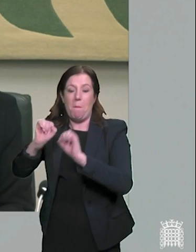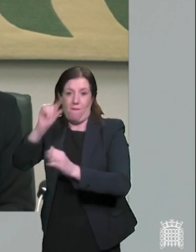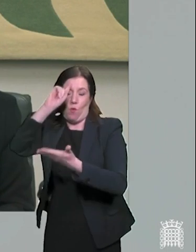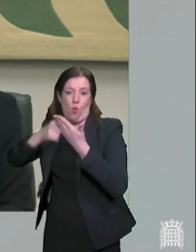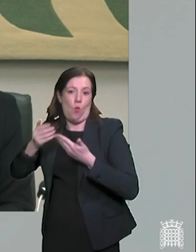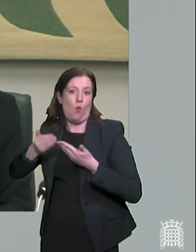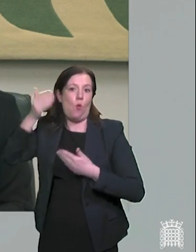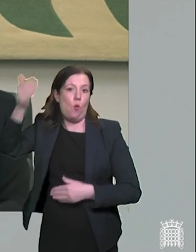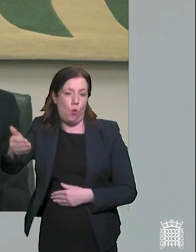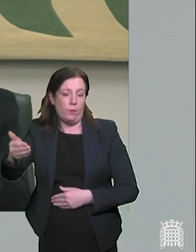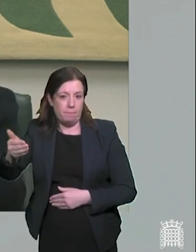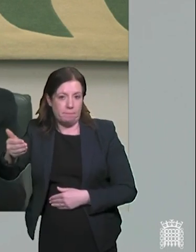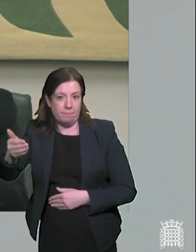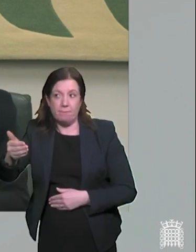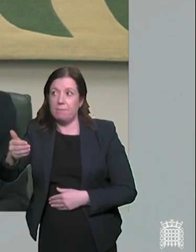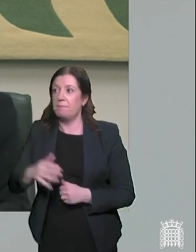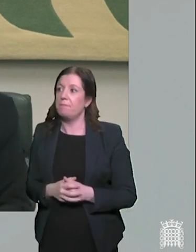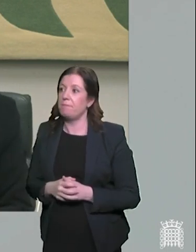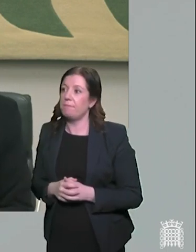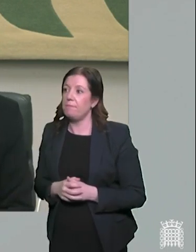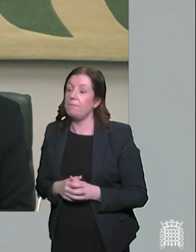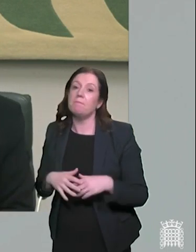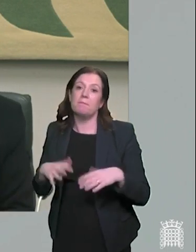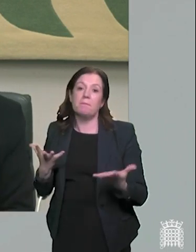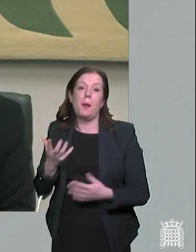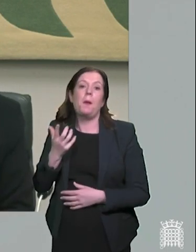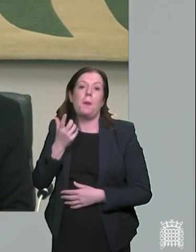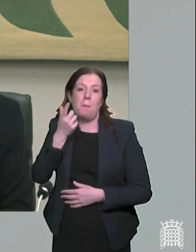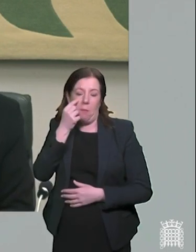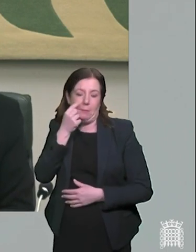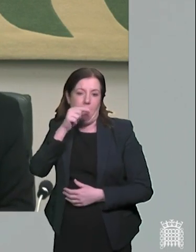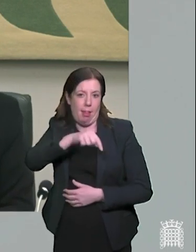conclusions, if we deem that necessary, and we've already discussed the possibility of that.